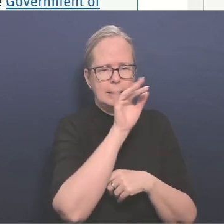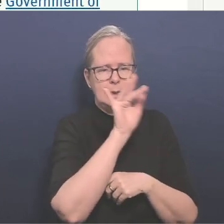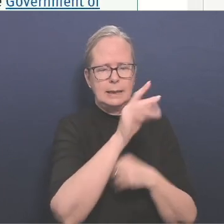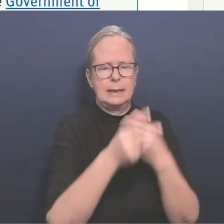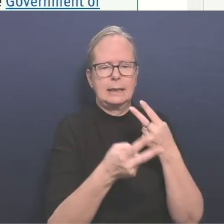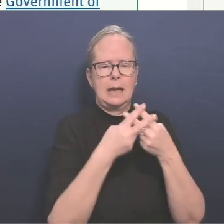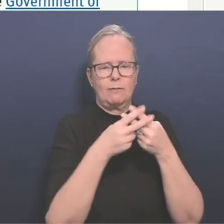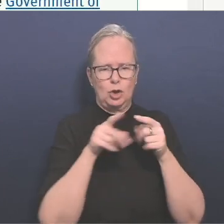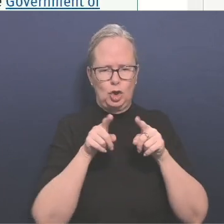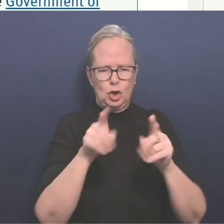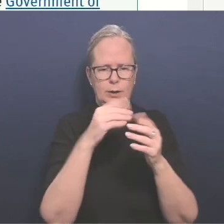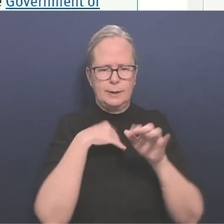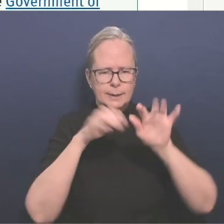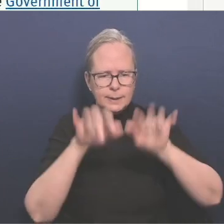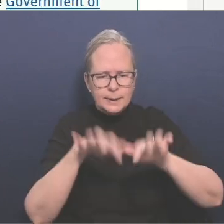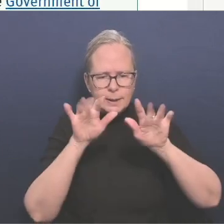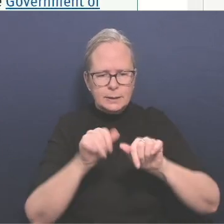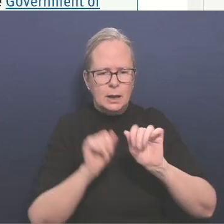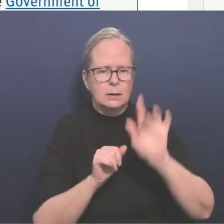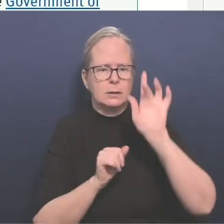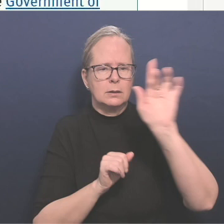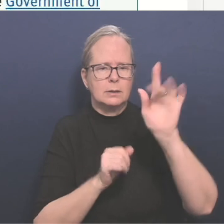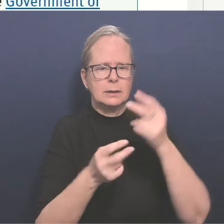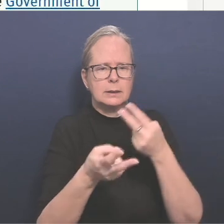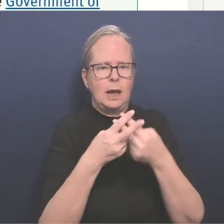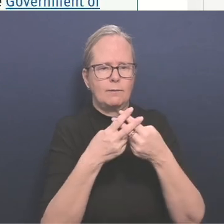you'll be able to generate or start